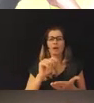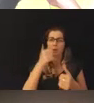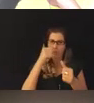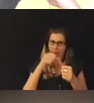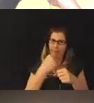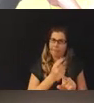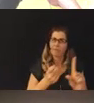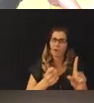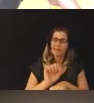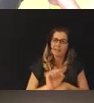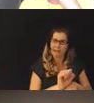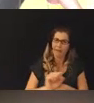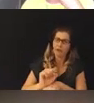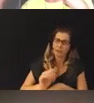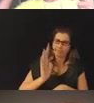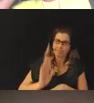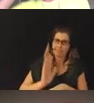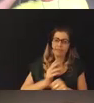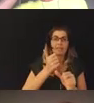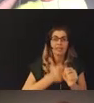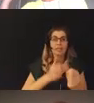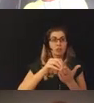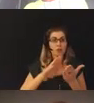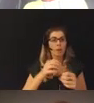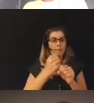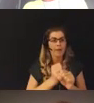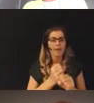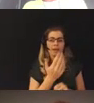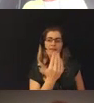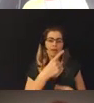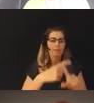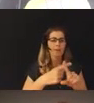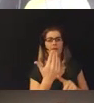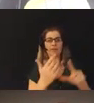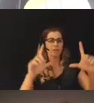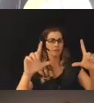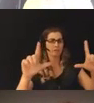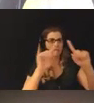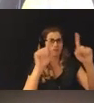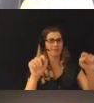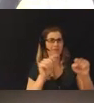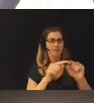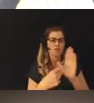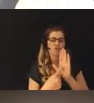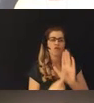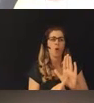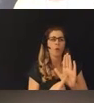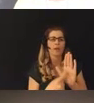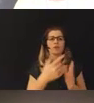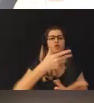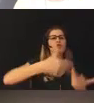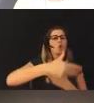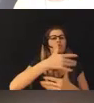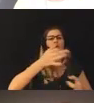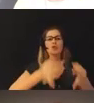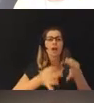country. And each of my students made a 15 by 15 inch quilt block highlighting a social justice issue